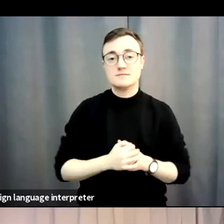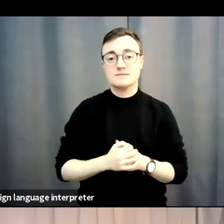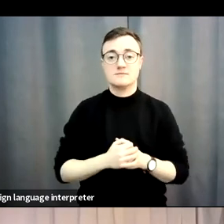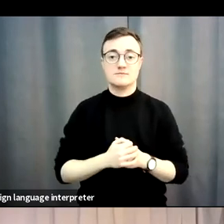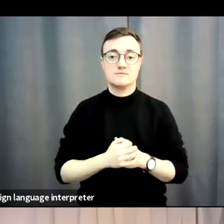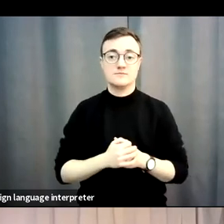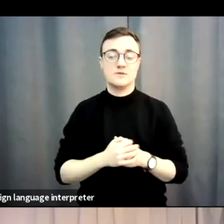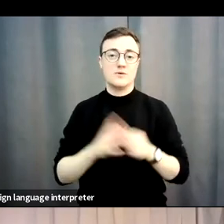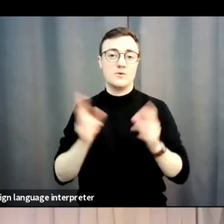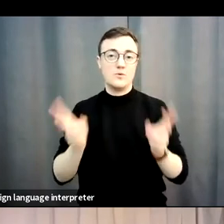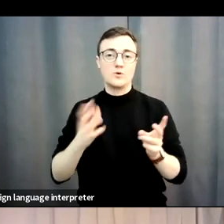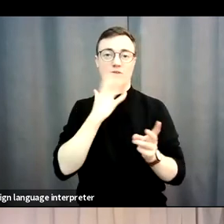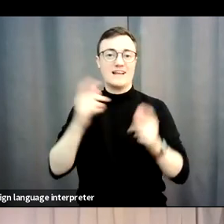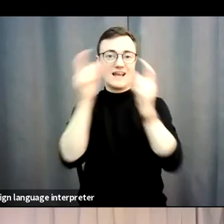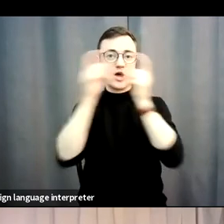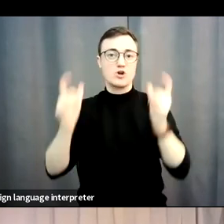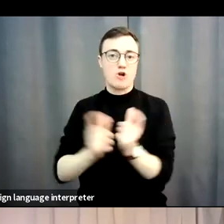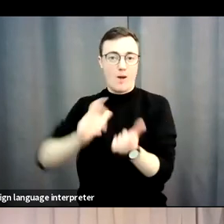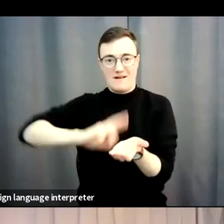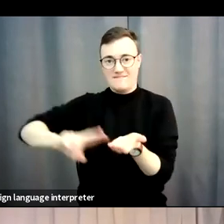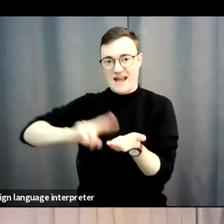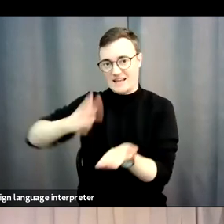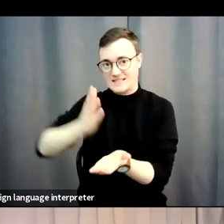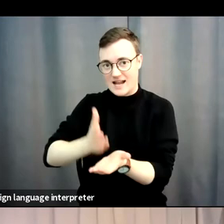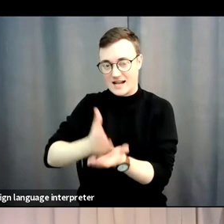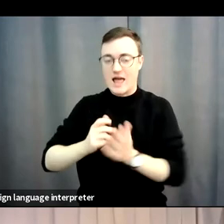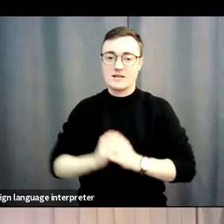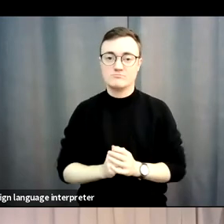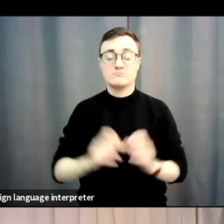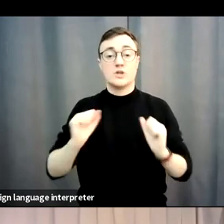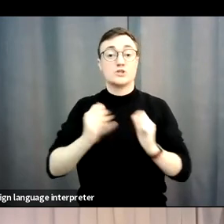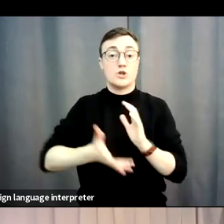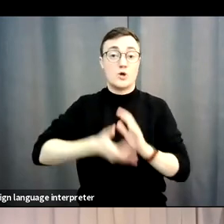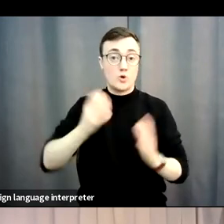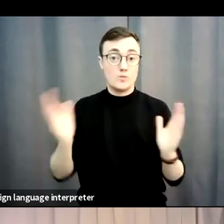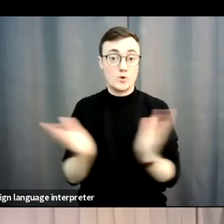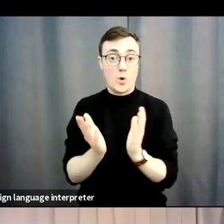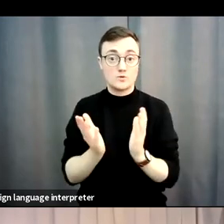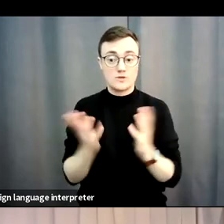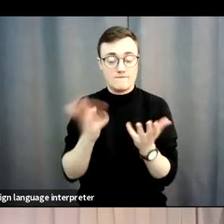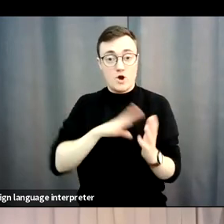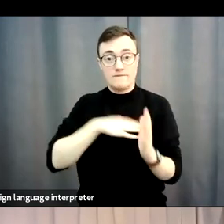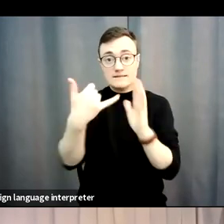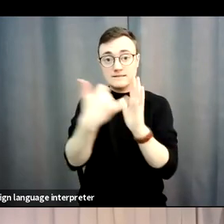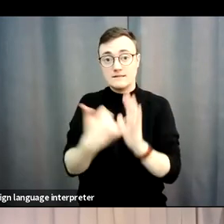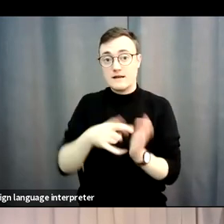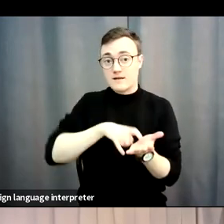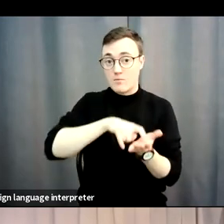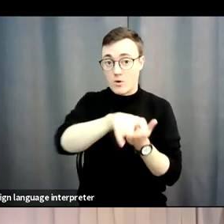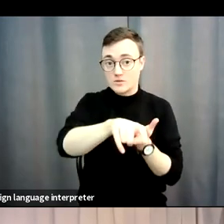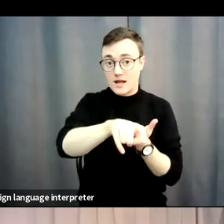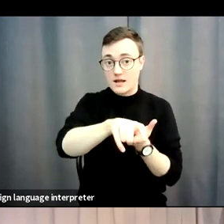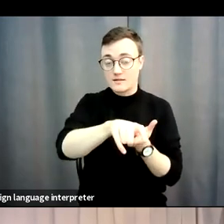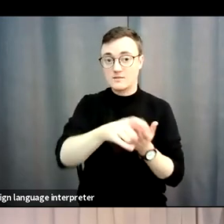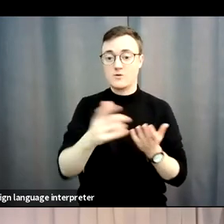belongs to. I'll also give you an overview of the content of the report and highlight we have found.